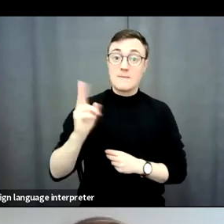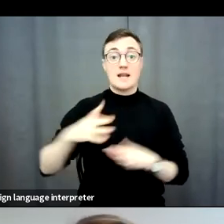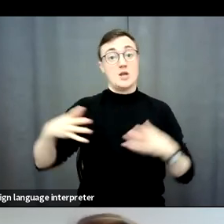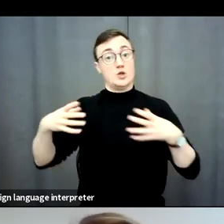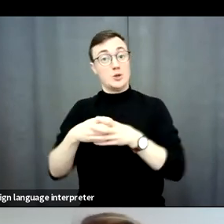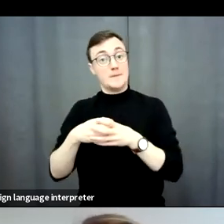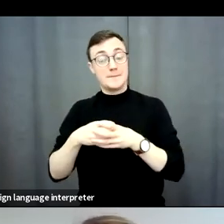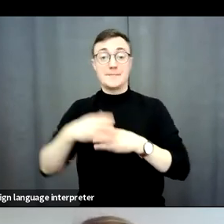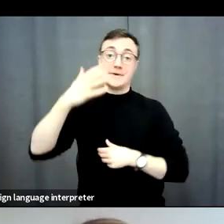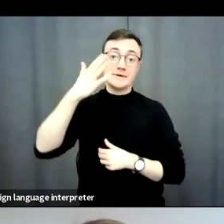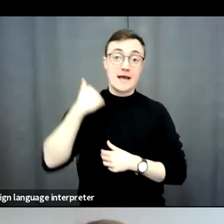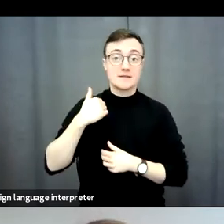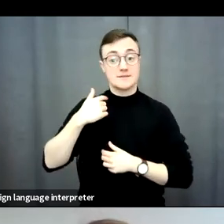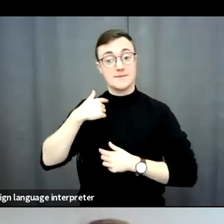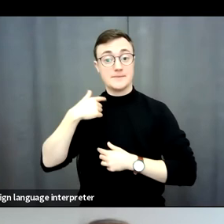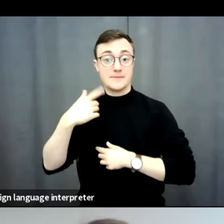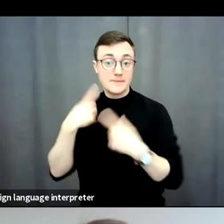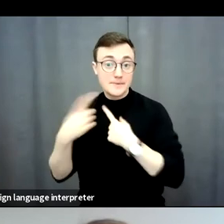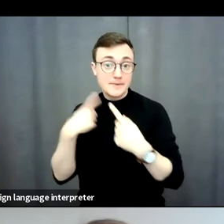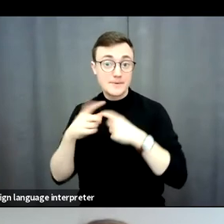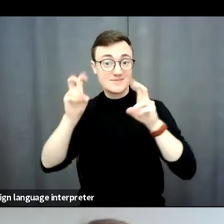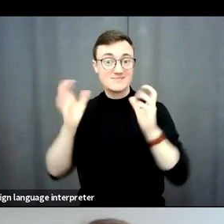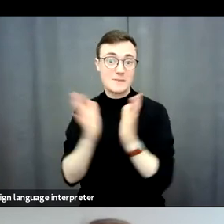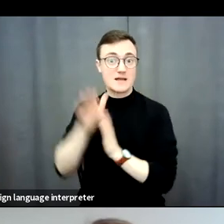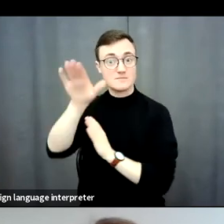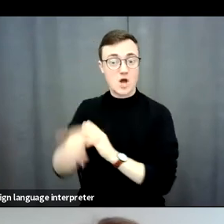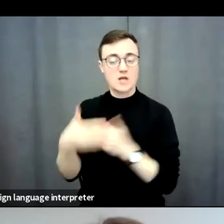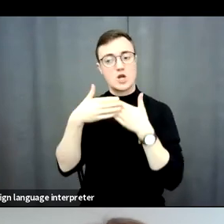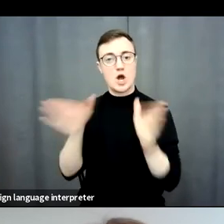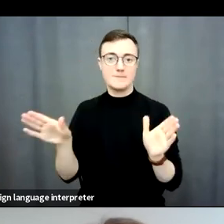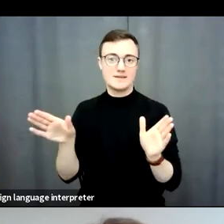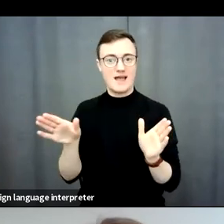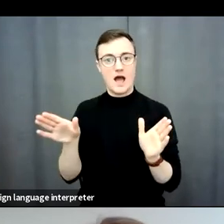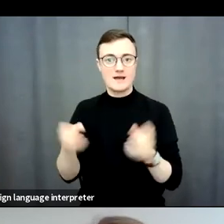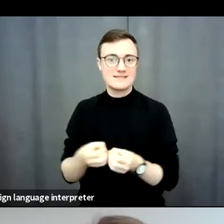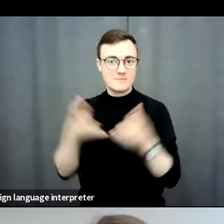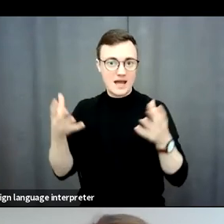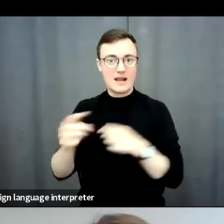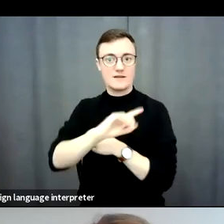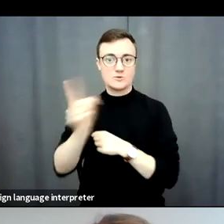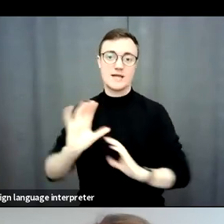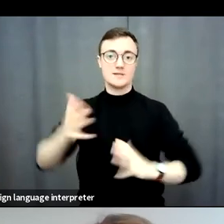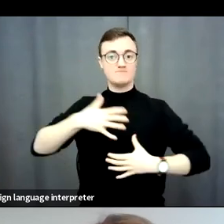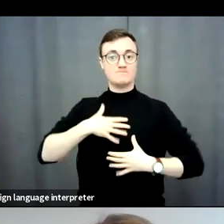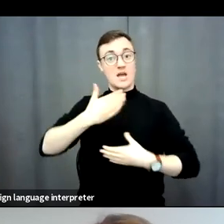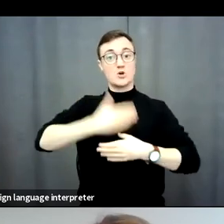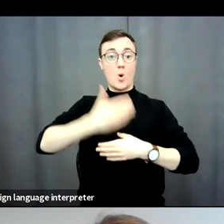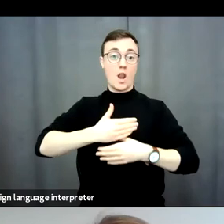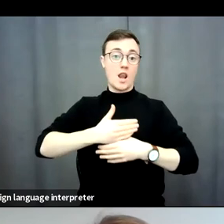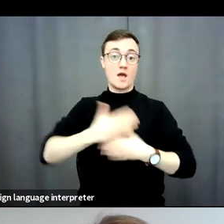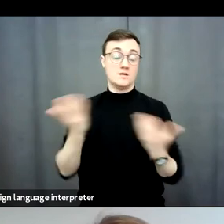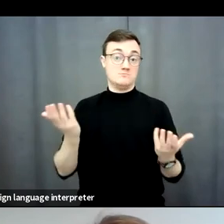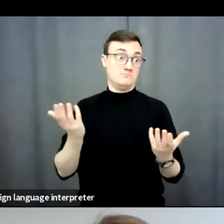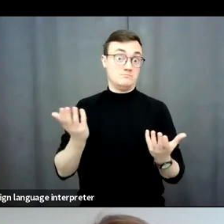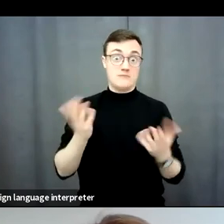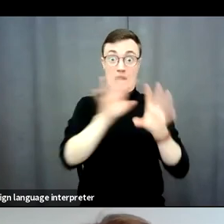own settings. You can open the simulation and you can go into the role as a grown up, which is a teacher or